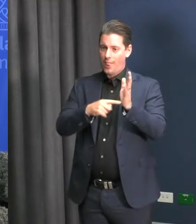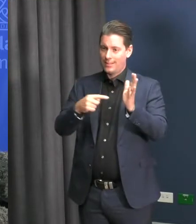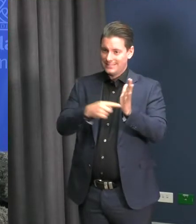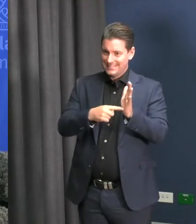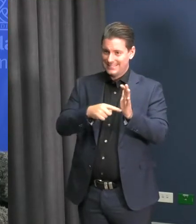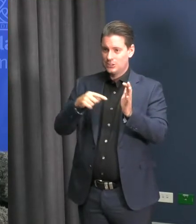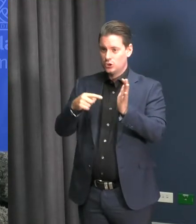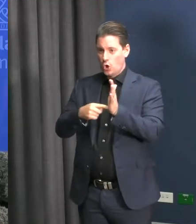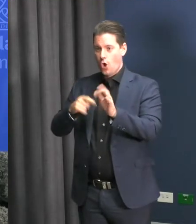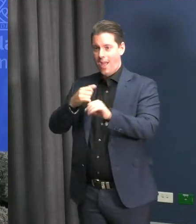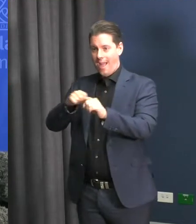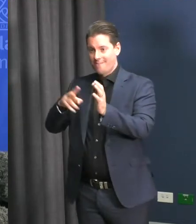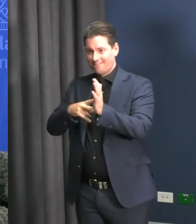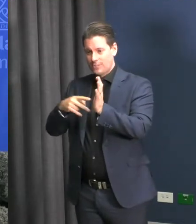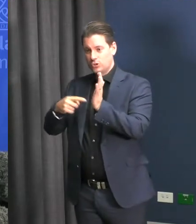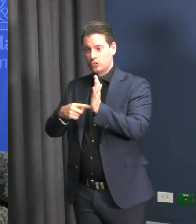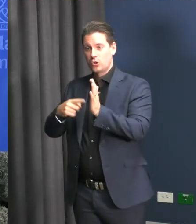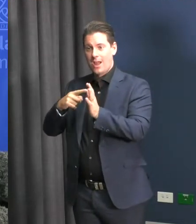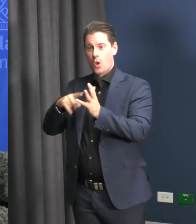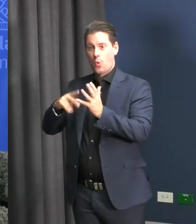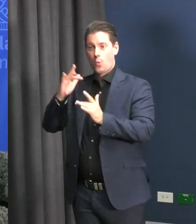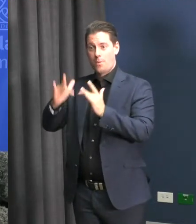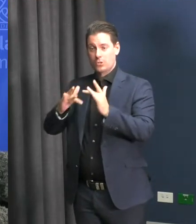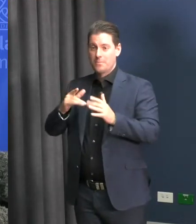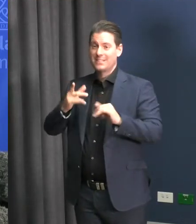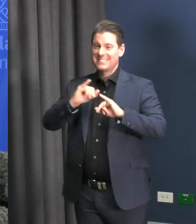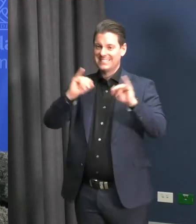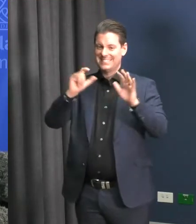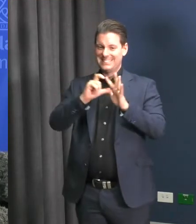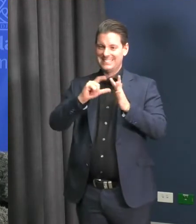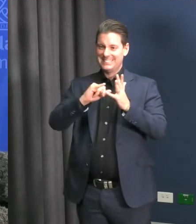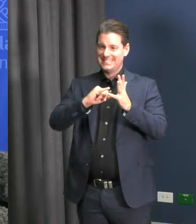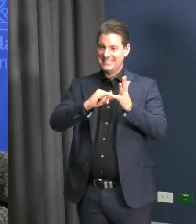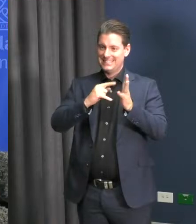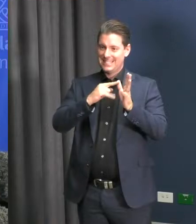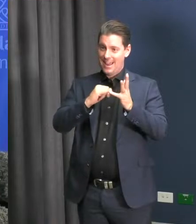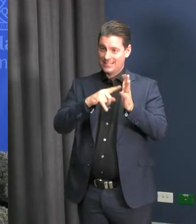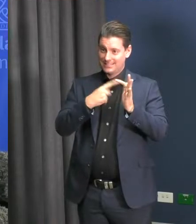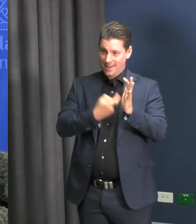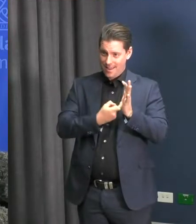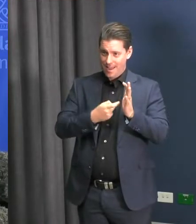disaster.qld.gov.au website. I'm going to say that again. It's